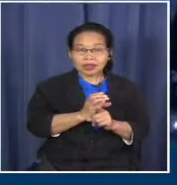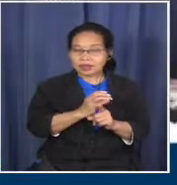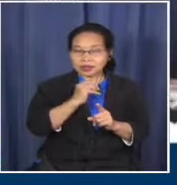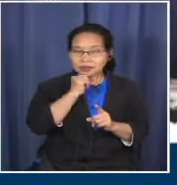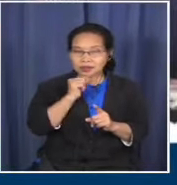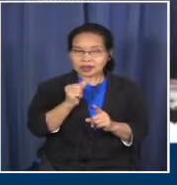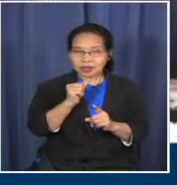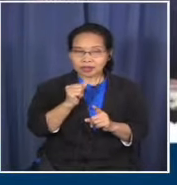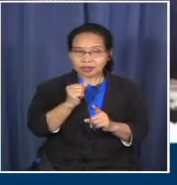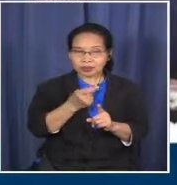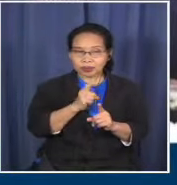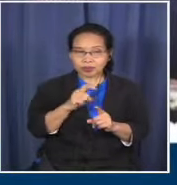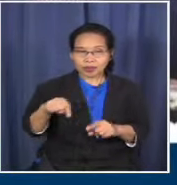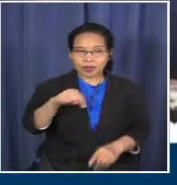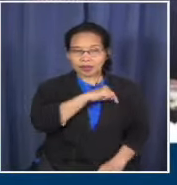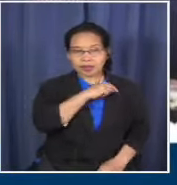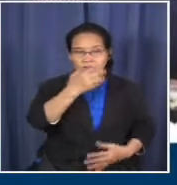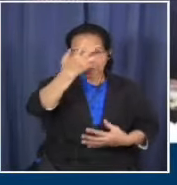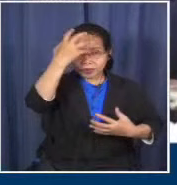scientists.